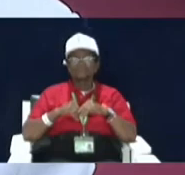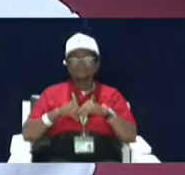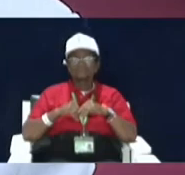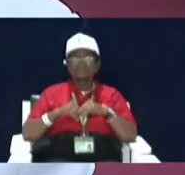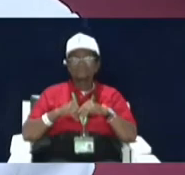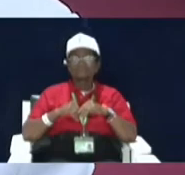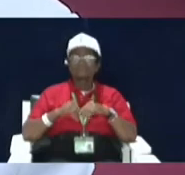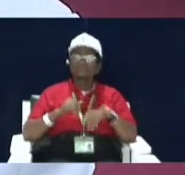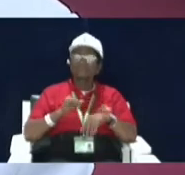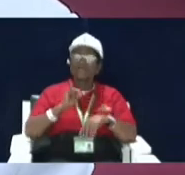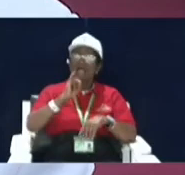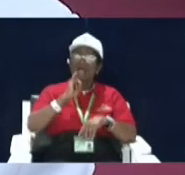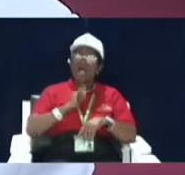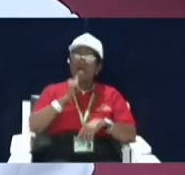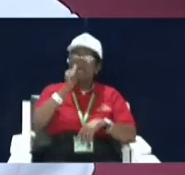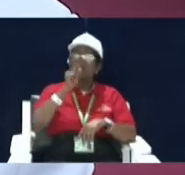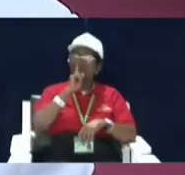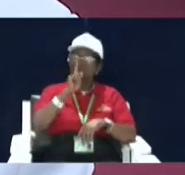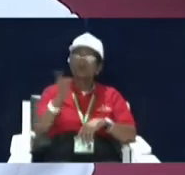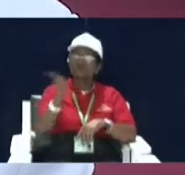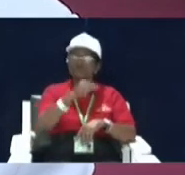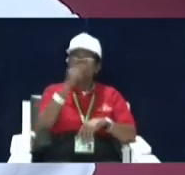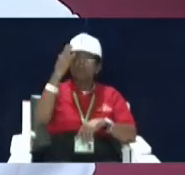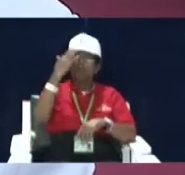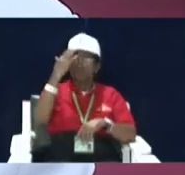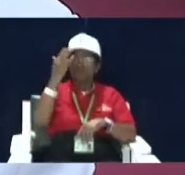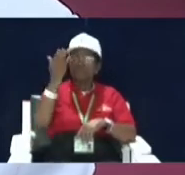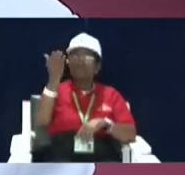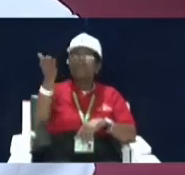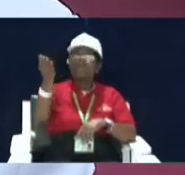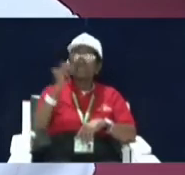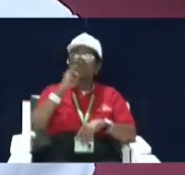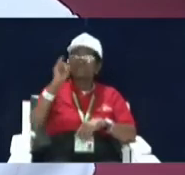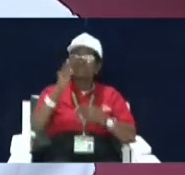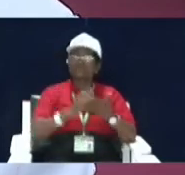I'm sure you know there's something called vision.